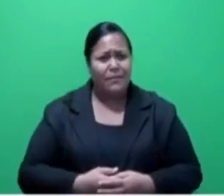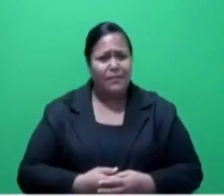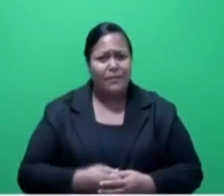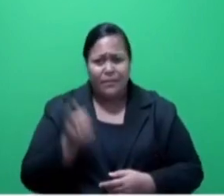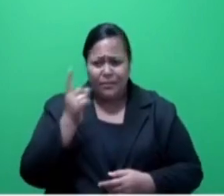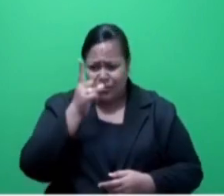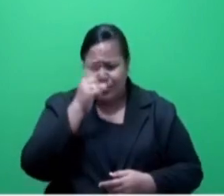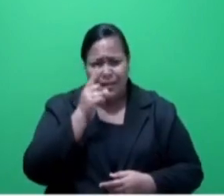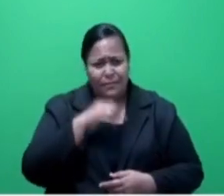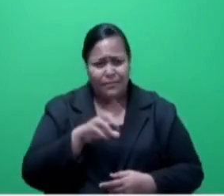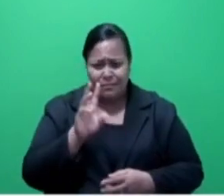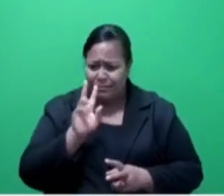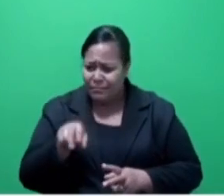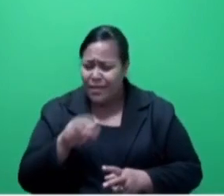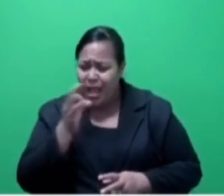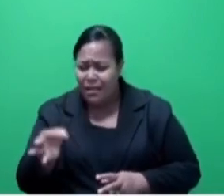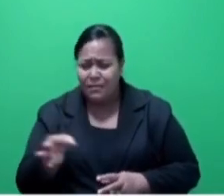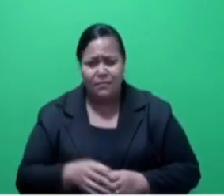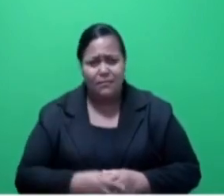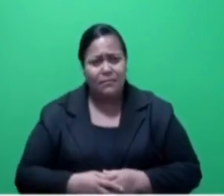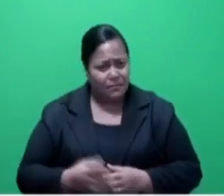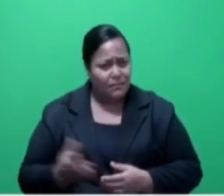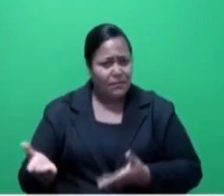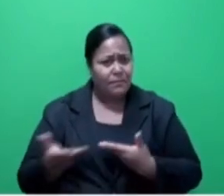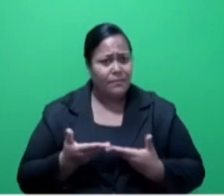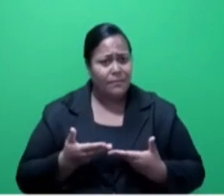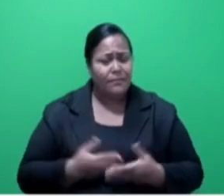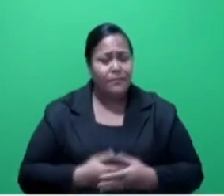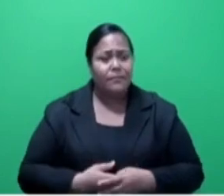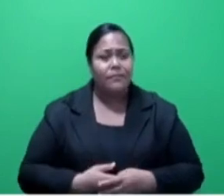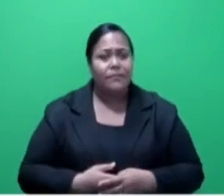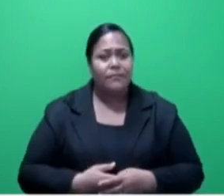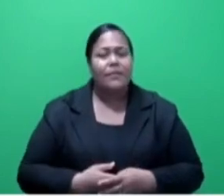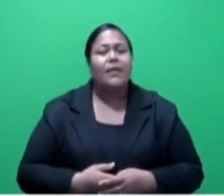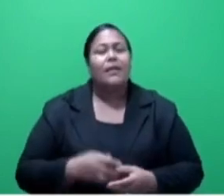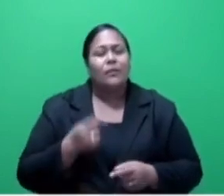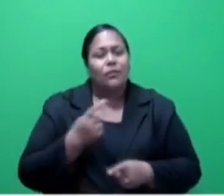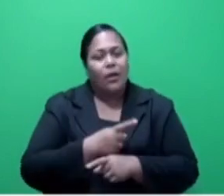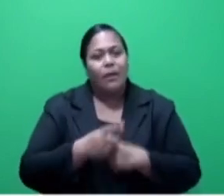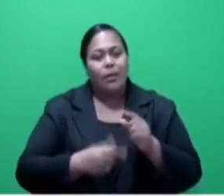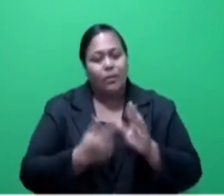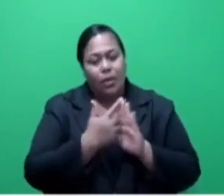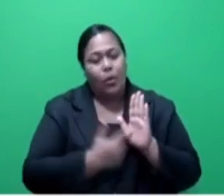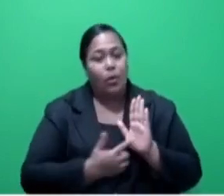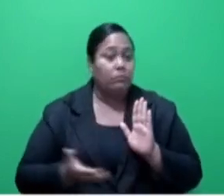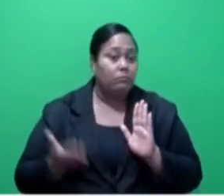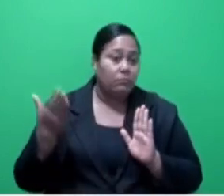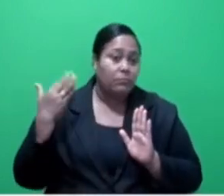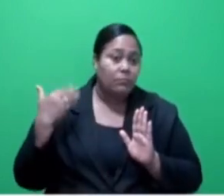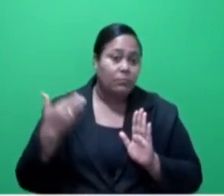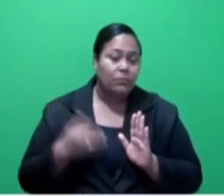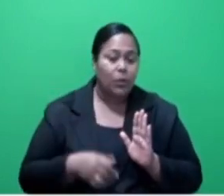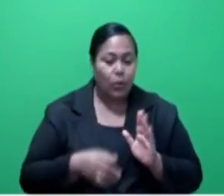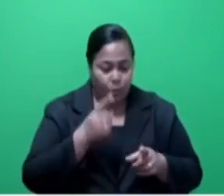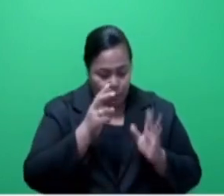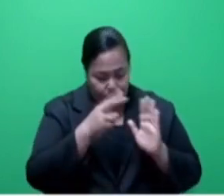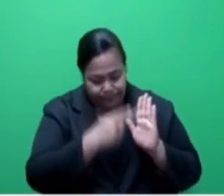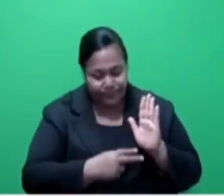also. And if you look at, he goes on about the laws then, if you look at the particular act